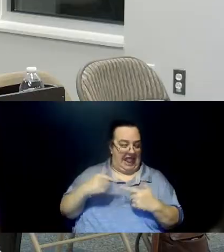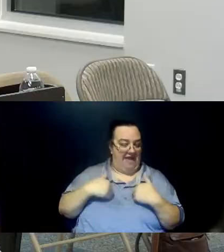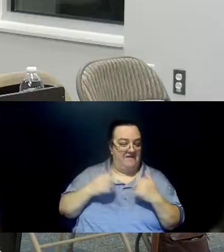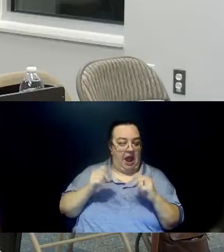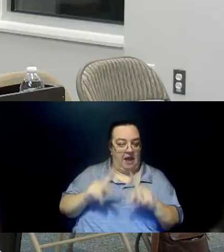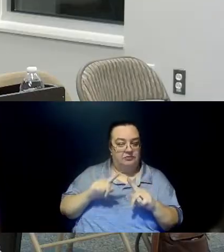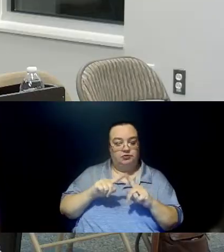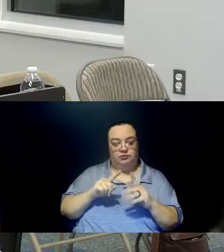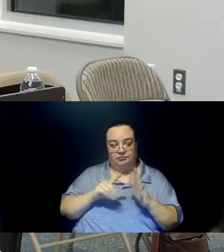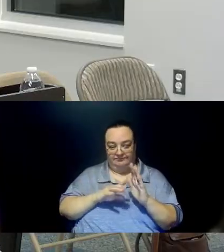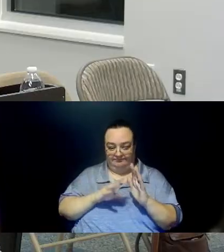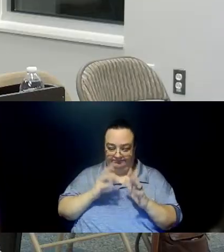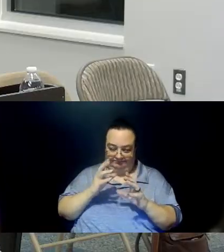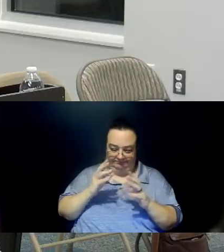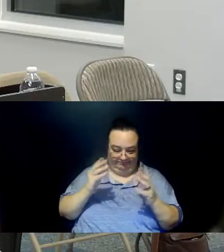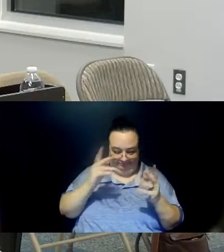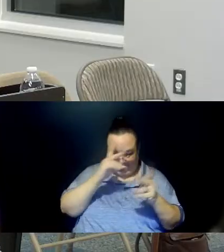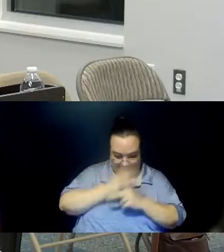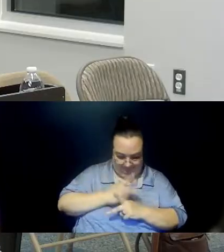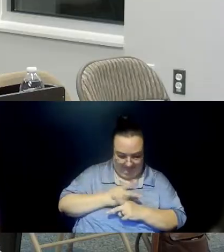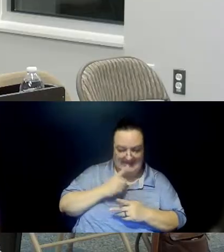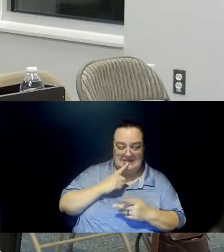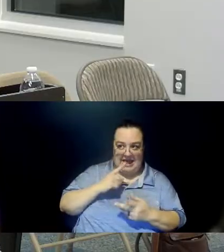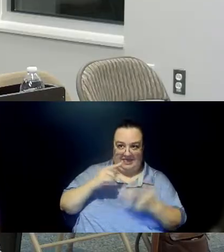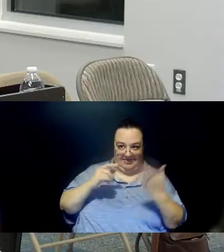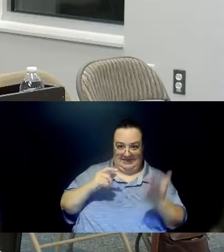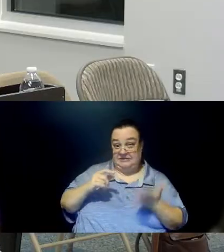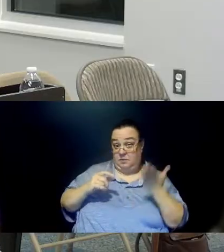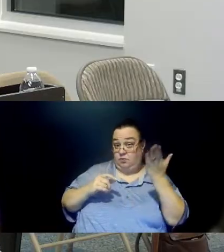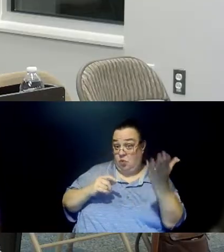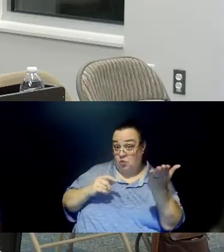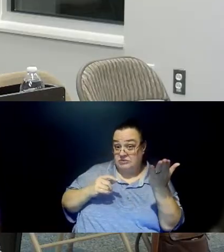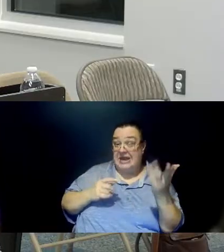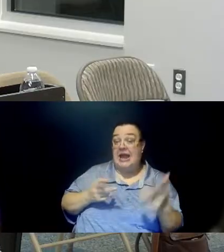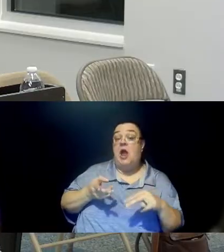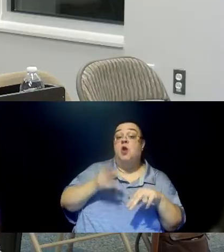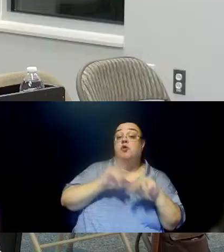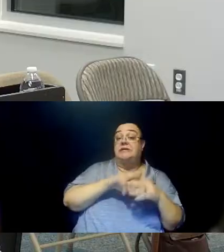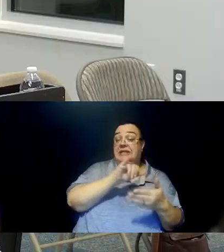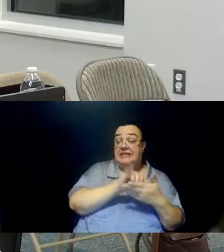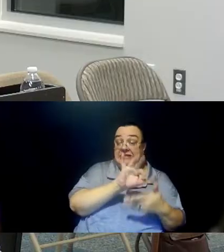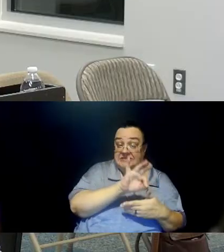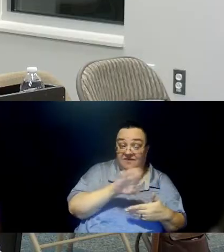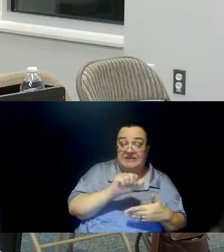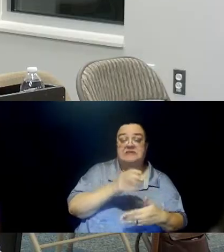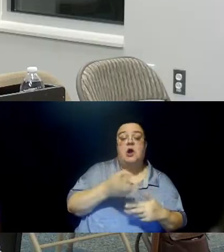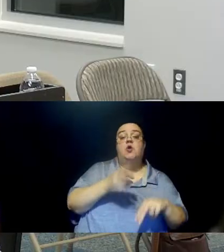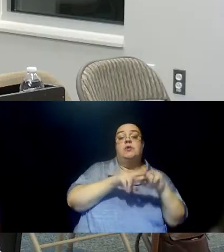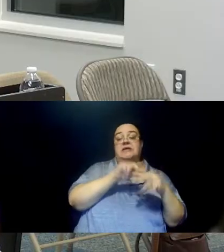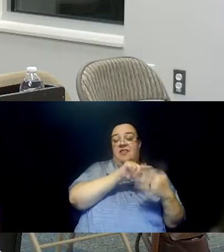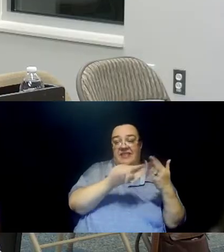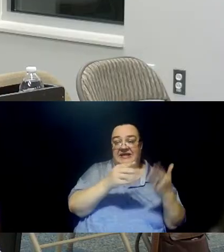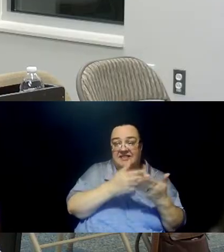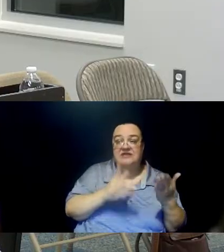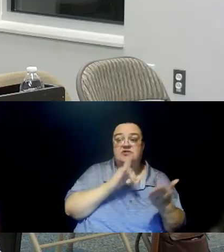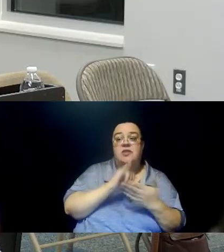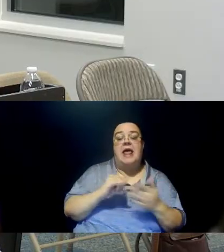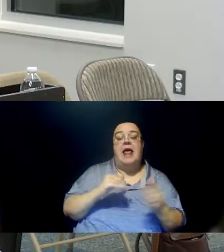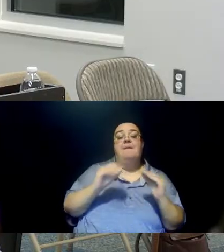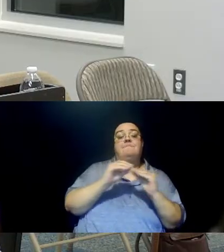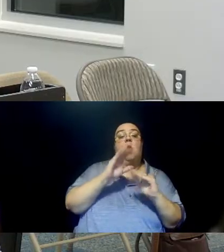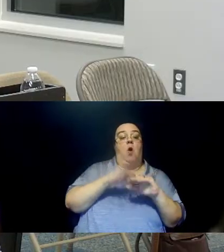to say, this is how much we're proposing, increasing these fees, increasing these things so that we can bring more onto that